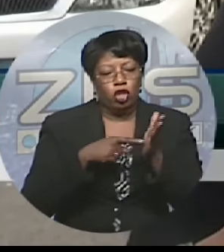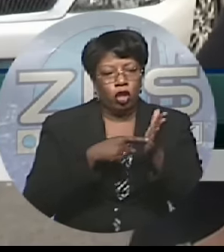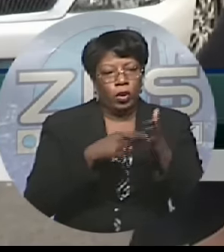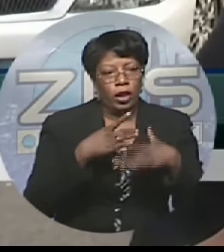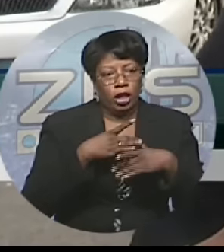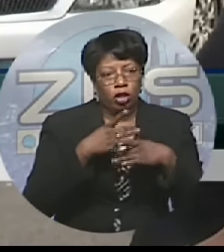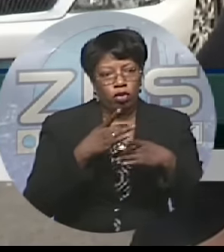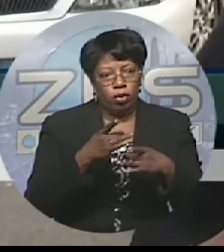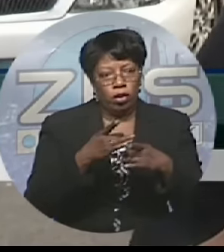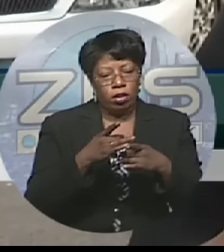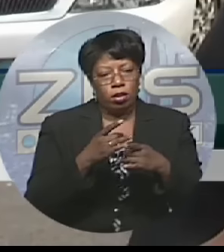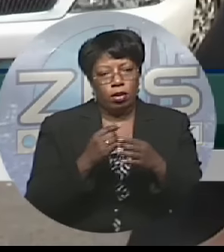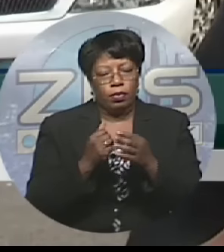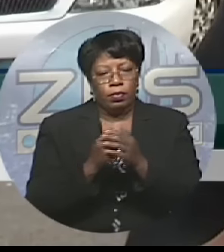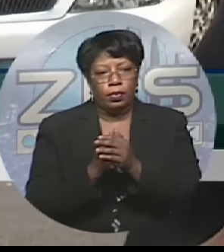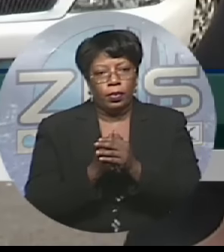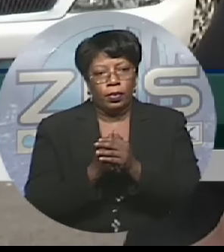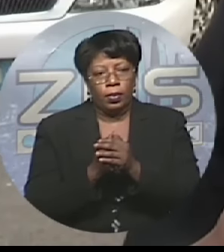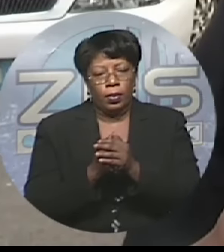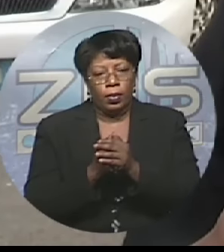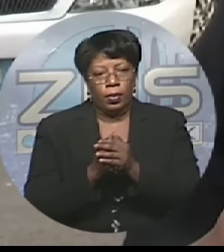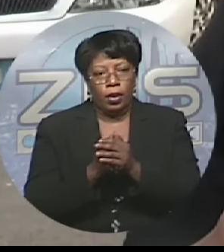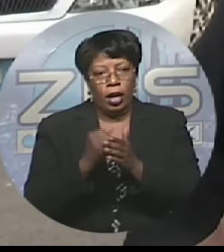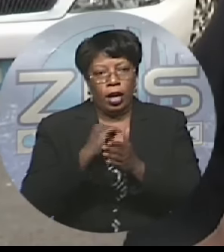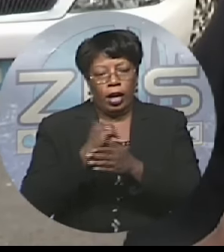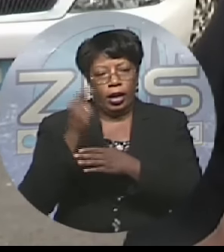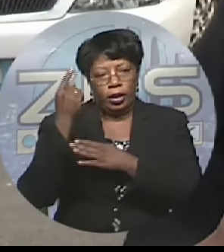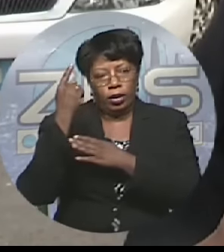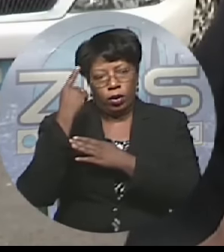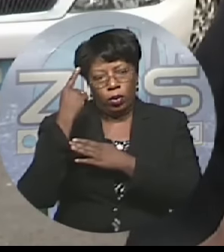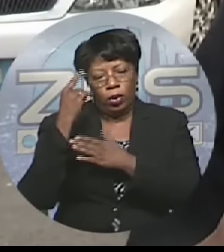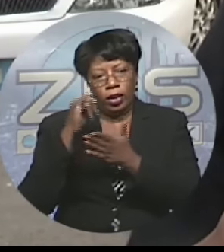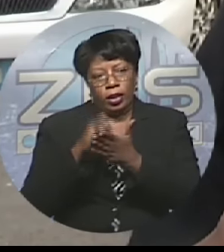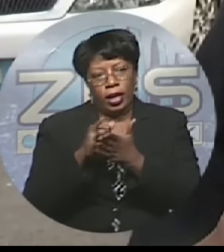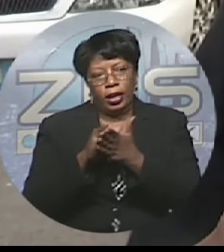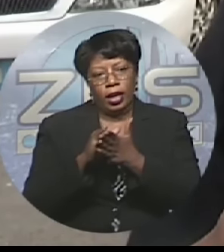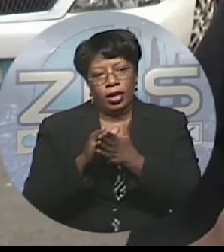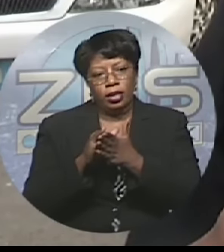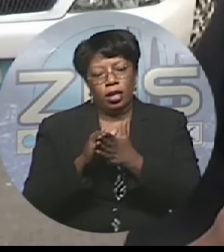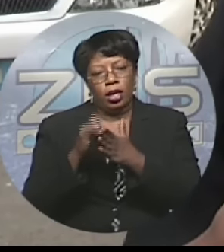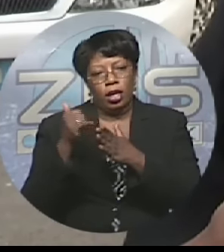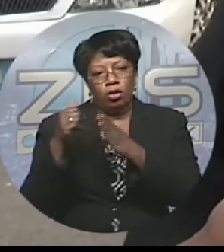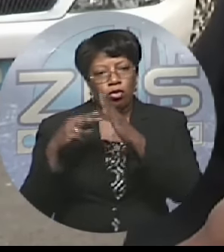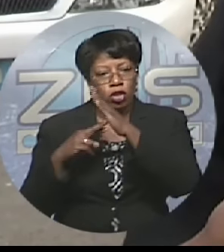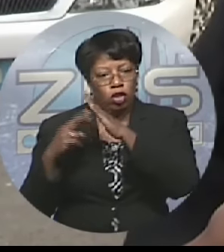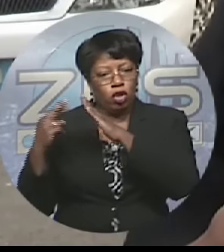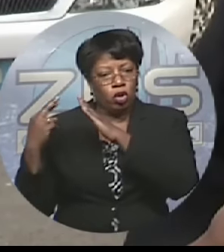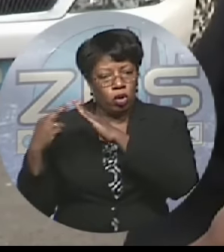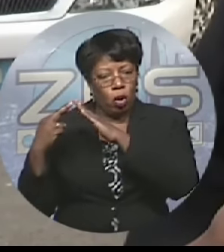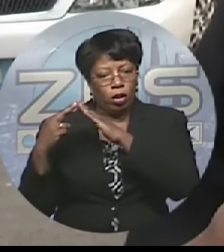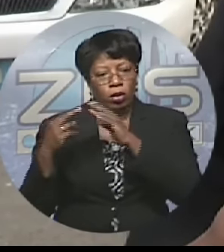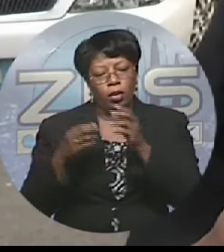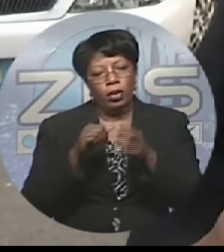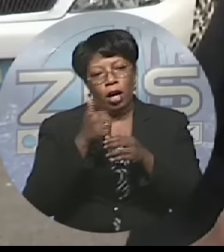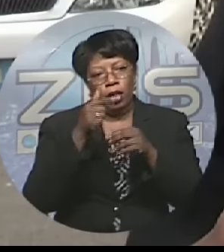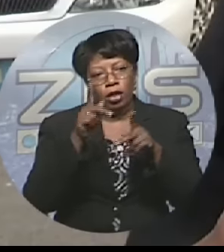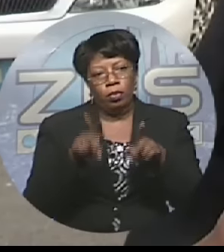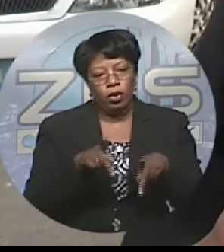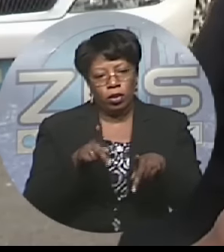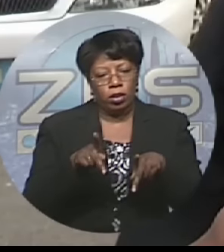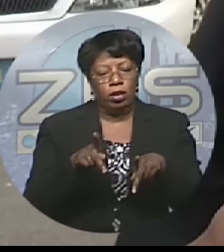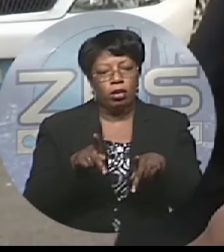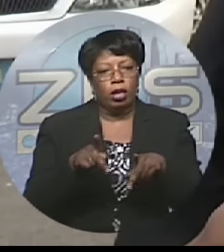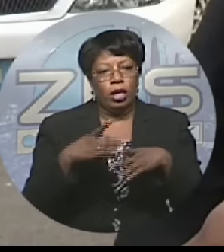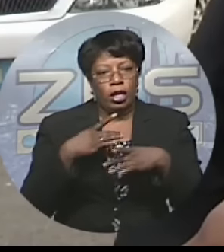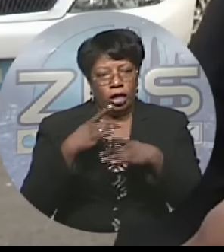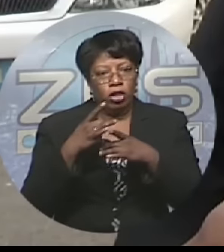has met the press. I would have thought that with such a resort, there will clearly be people interested, and the bank will clearly